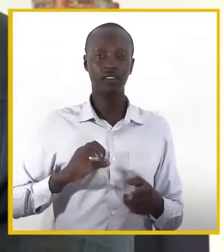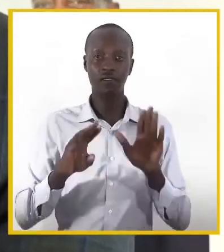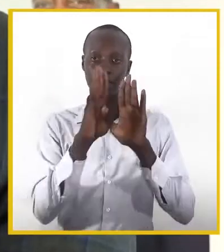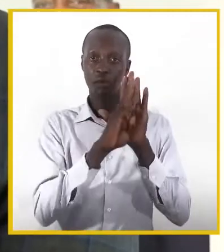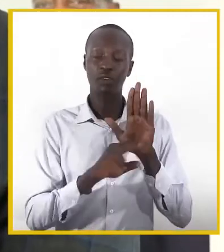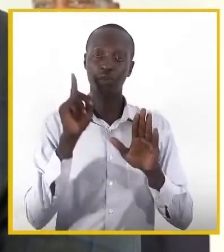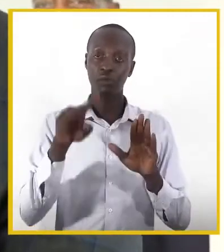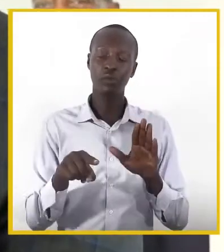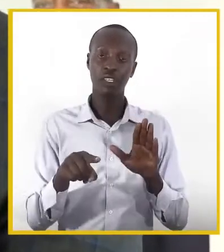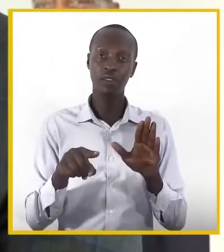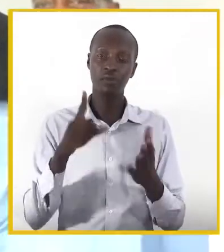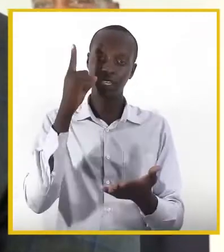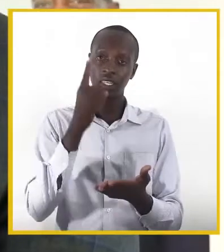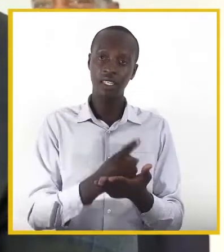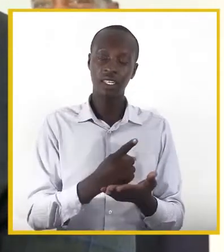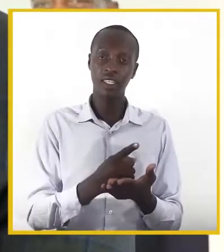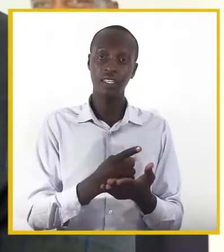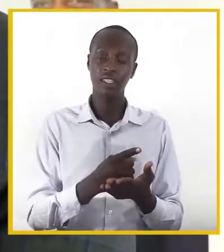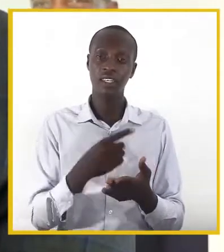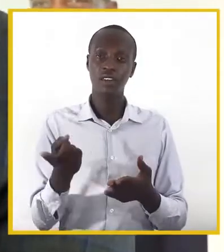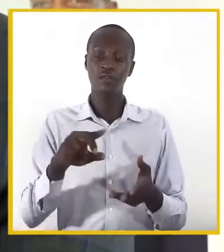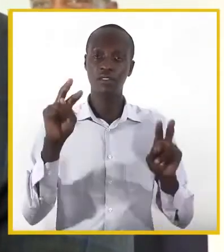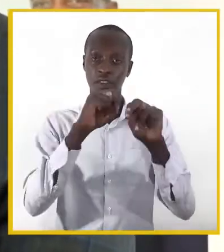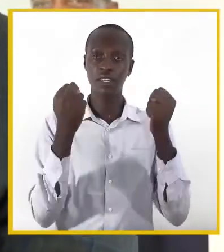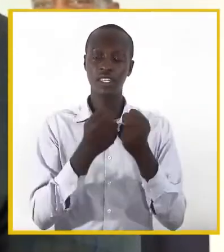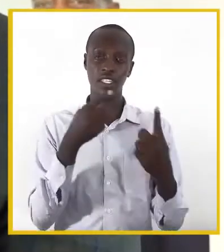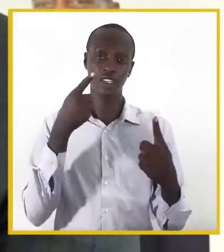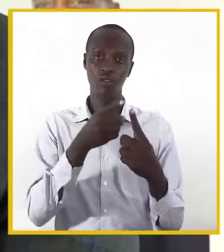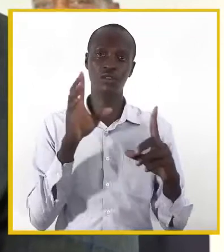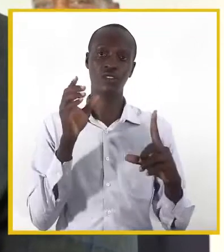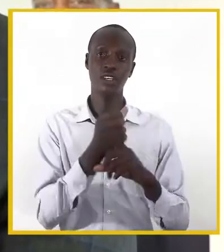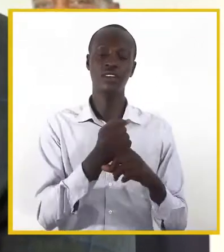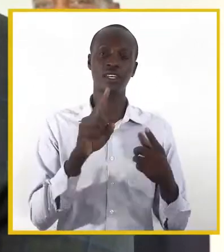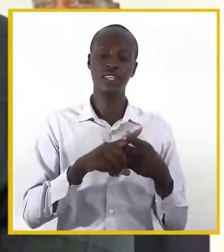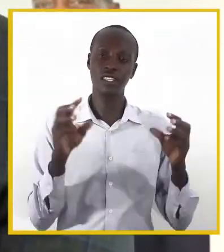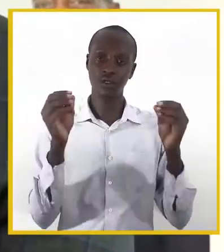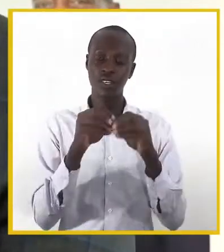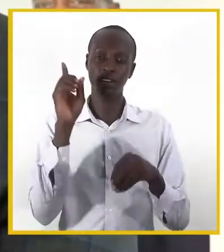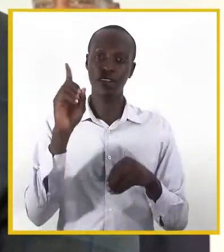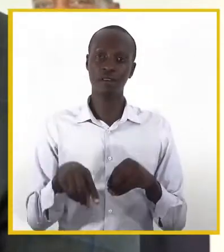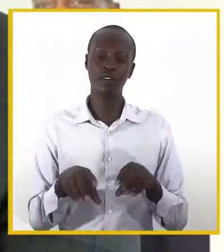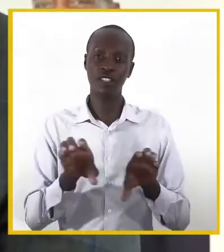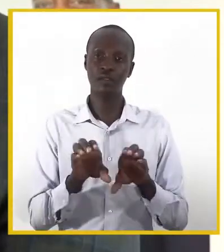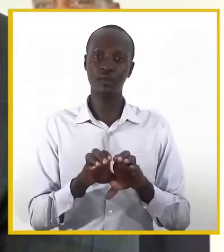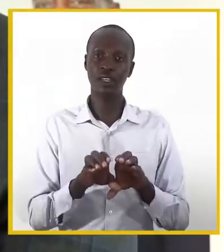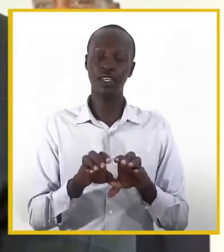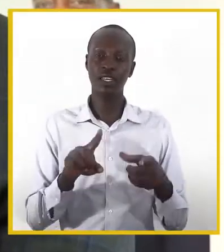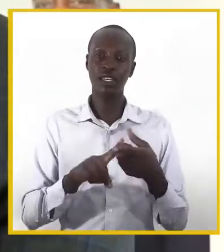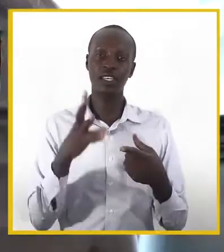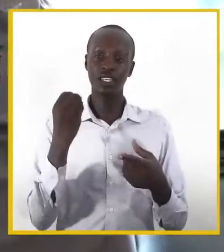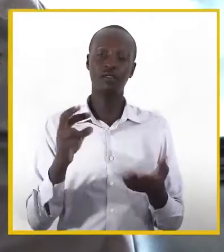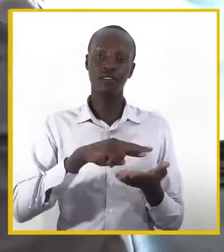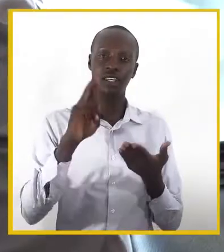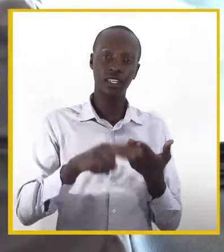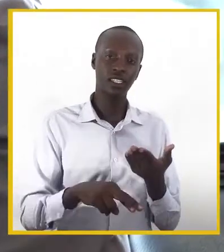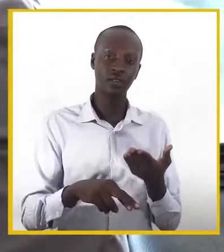implemented so that the national vision is attained. Together, we should strive to be a result-oriented ministry which can only be